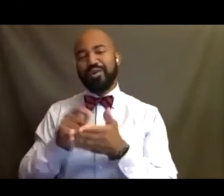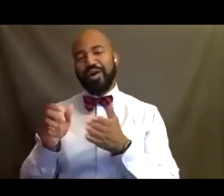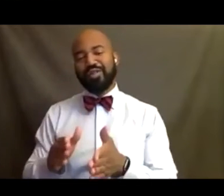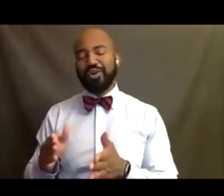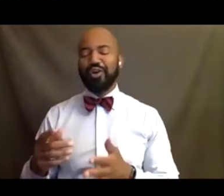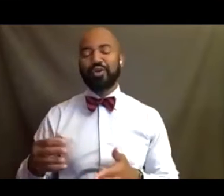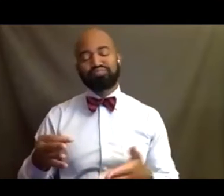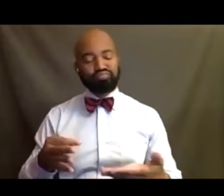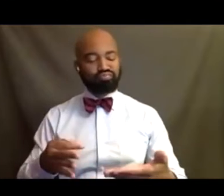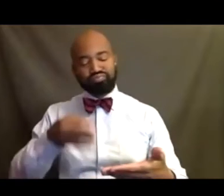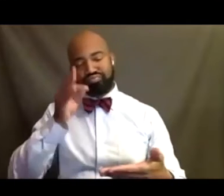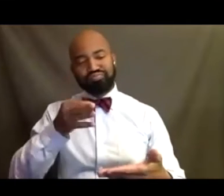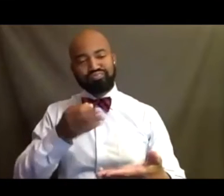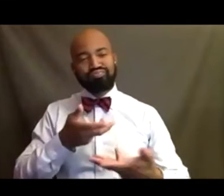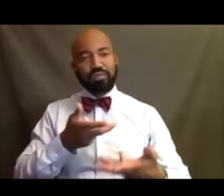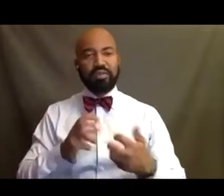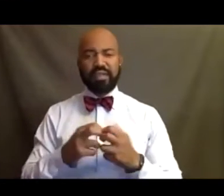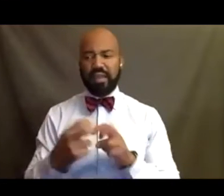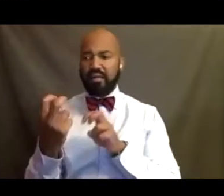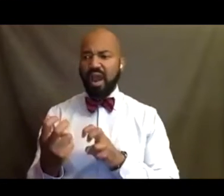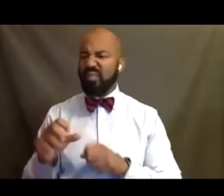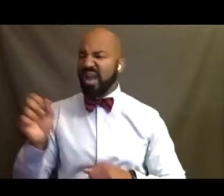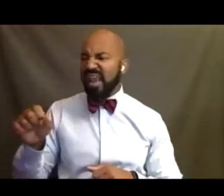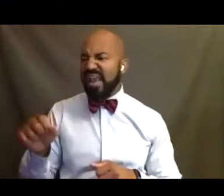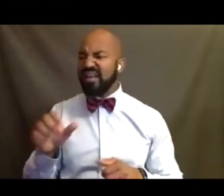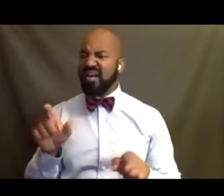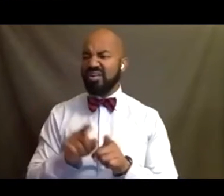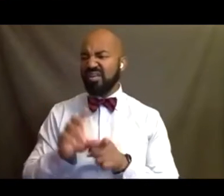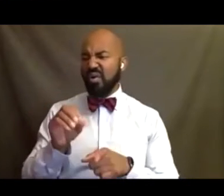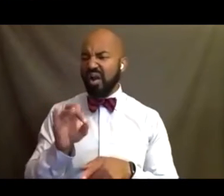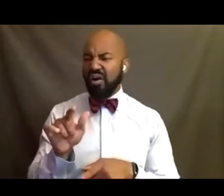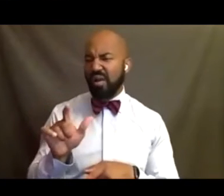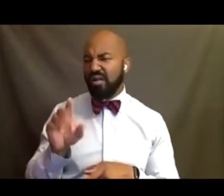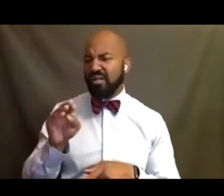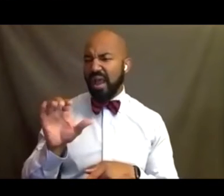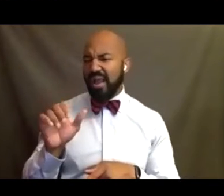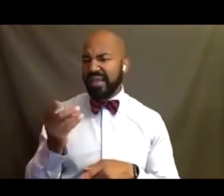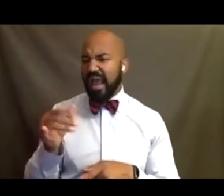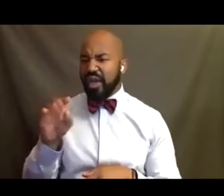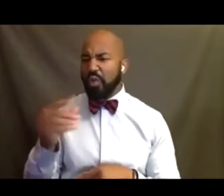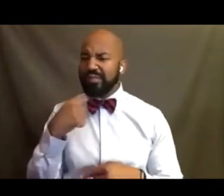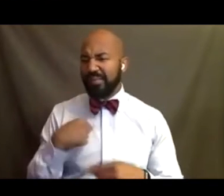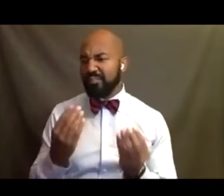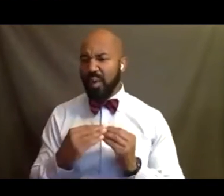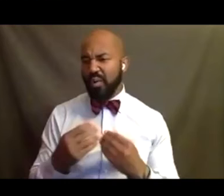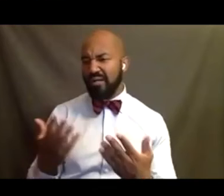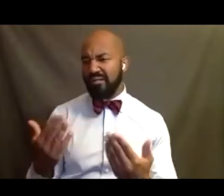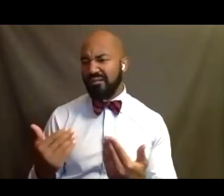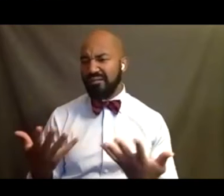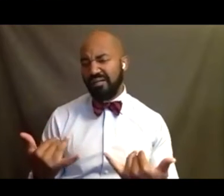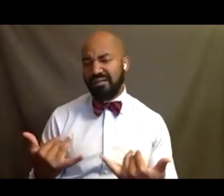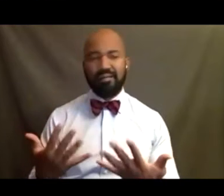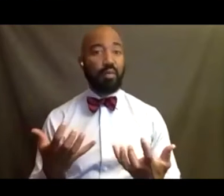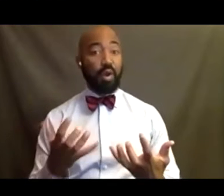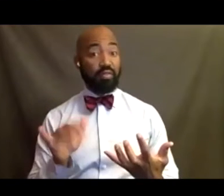the book felt like I was like sitting across. I was like, oh yes, and caramel macchiato, tell me more. So I really